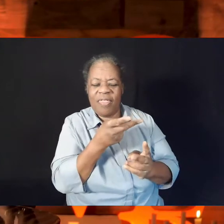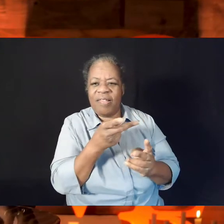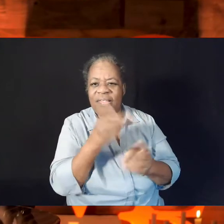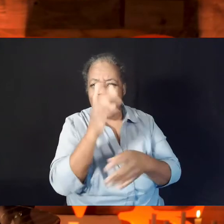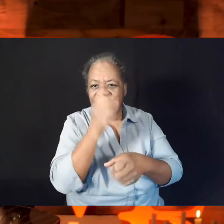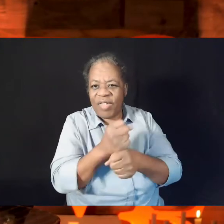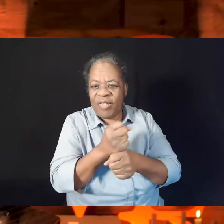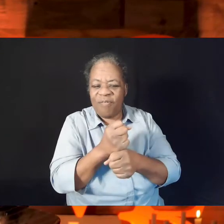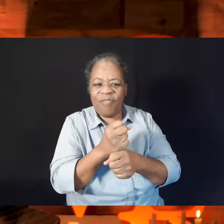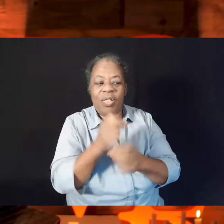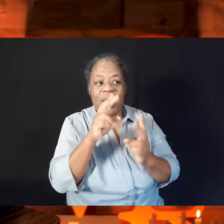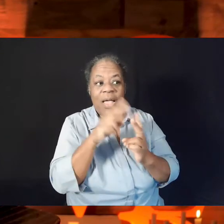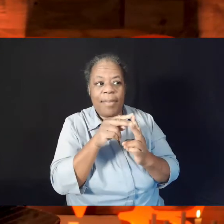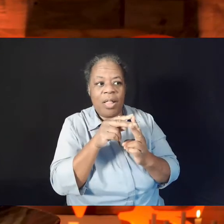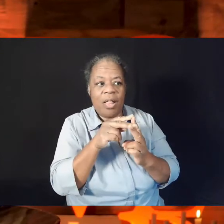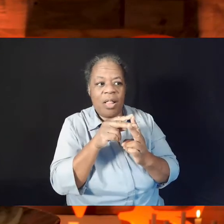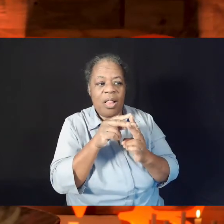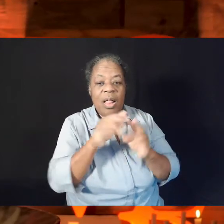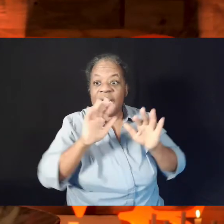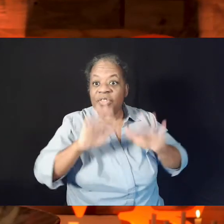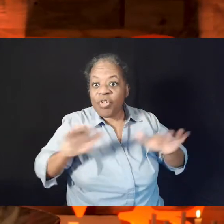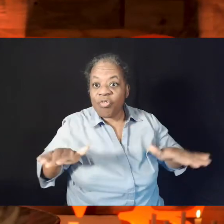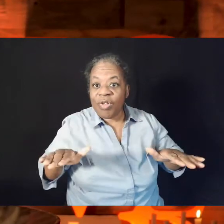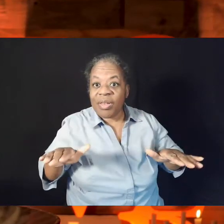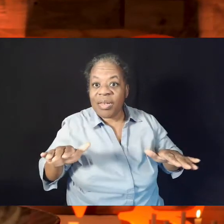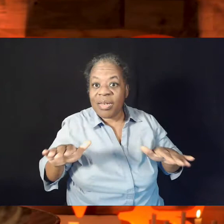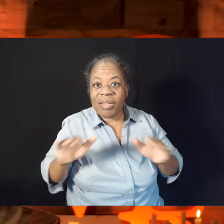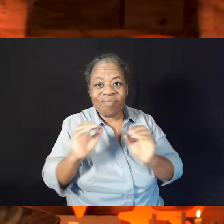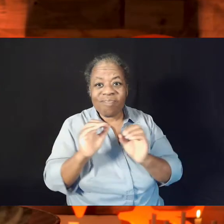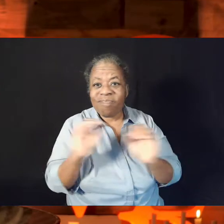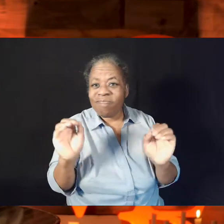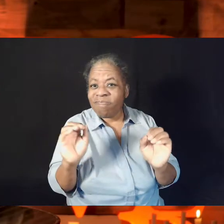childless. Elizabeth was unable to conceive,